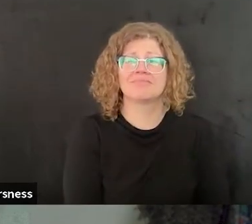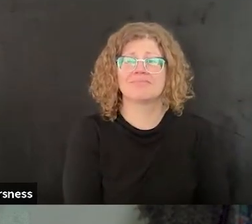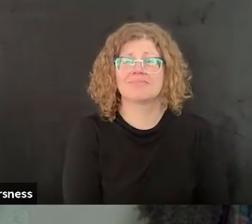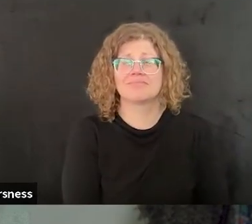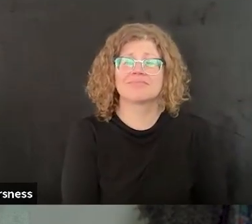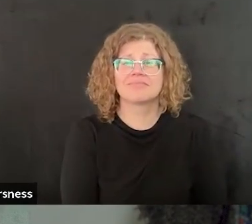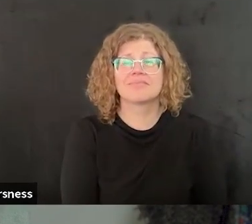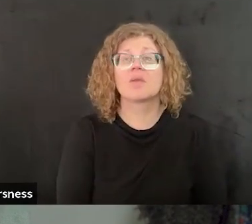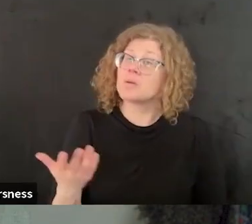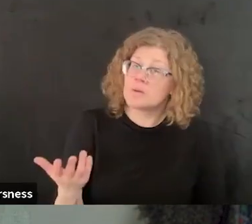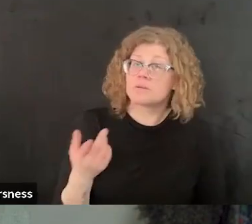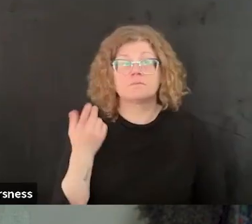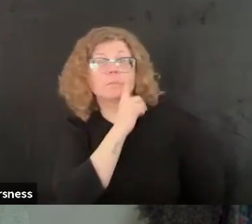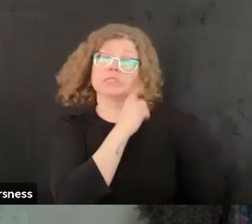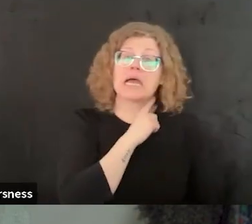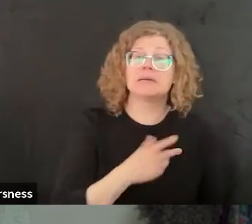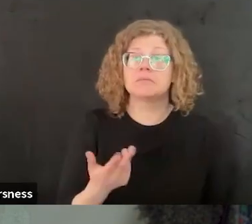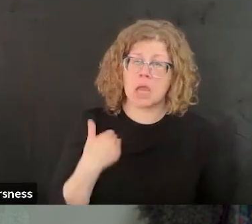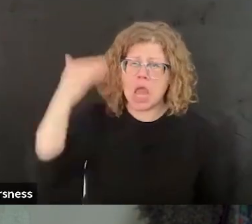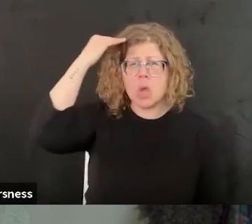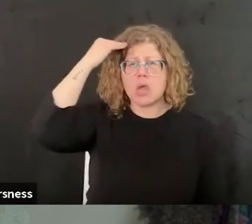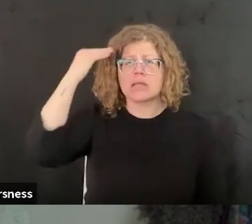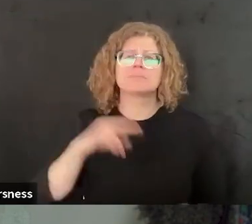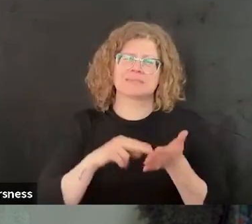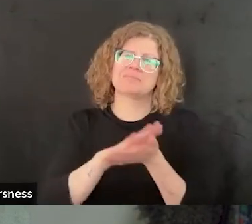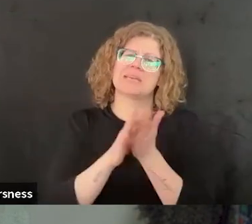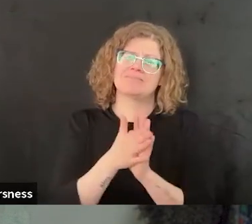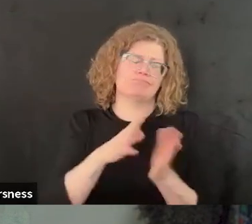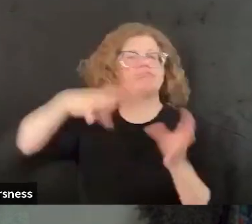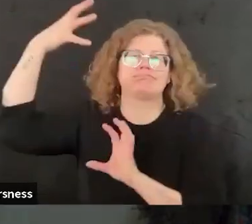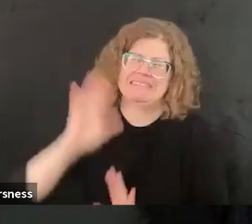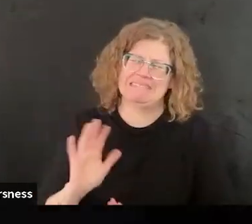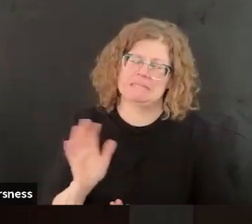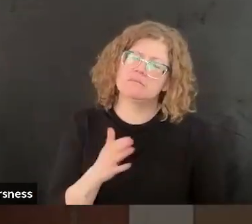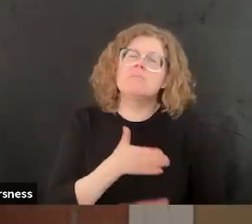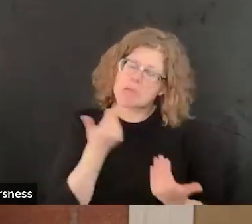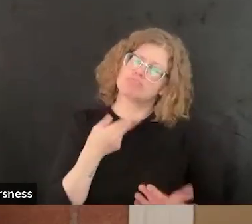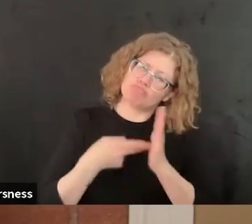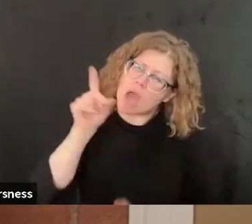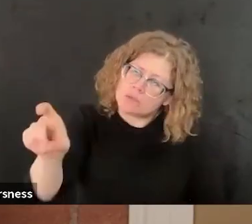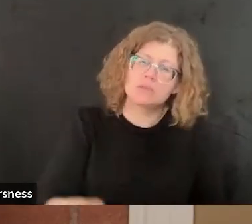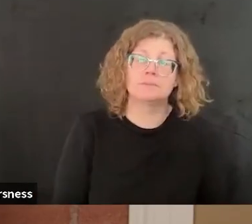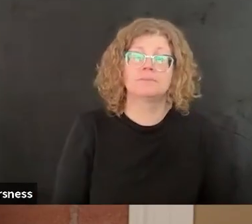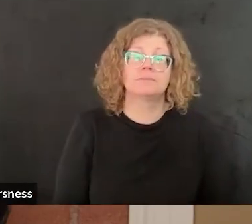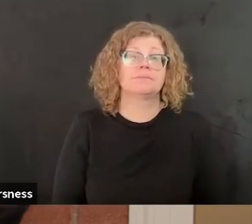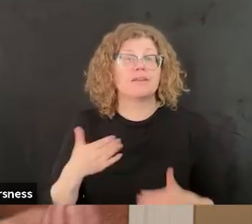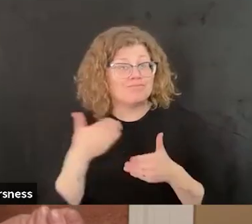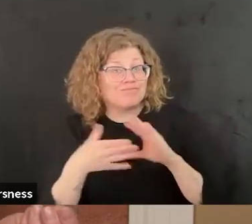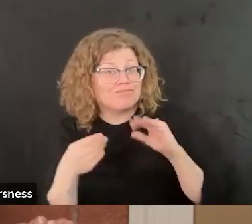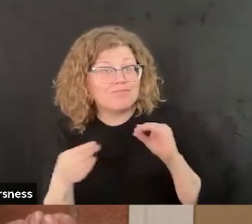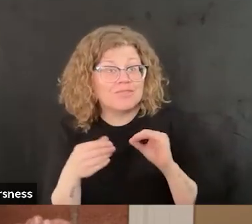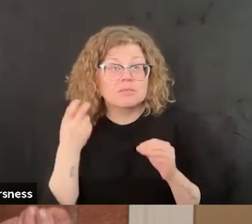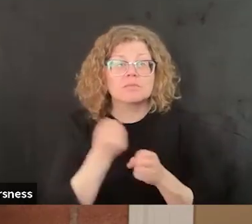where you're supposed to go next and then pretending like you do. It's usually when you mess up. Engineering fees are professional